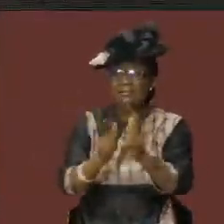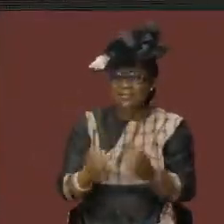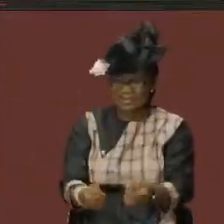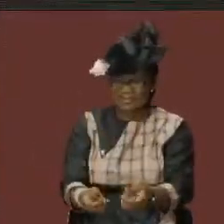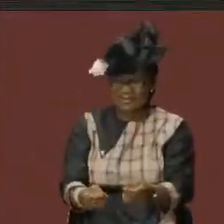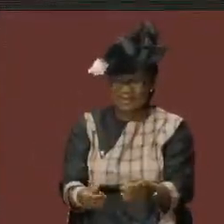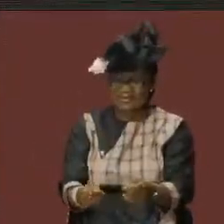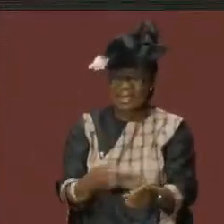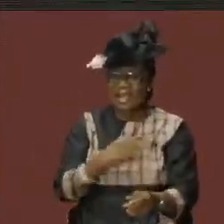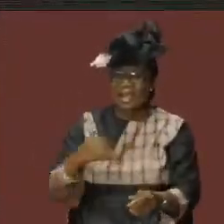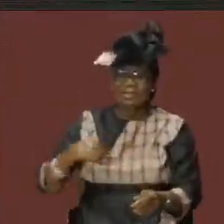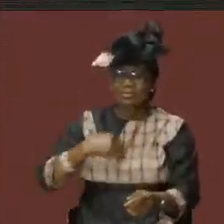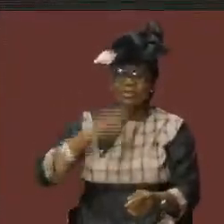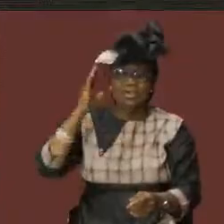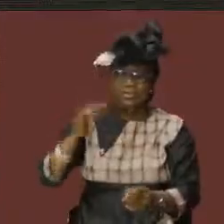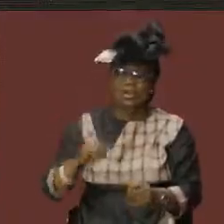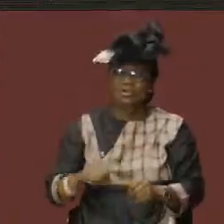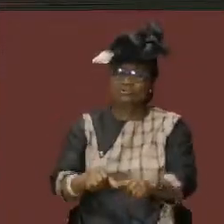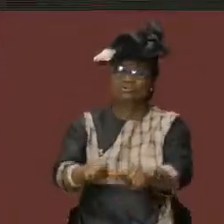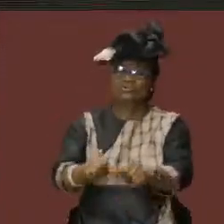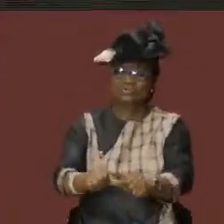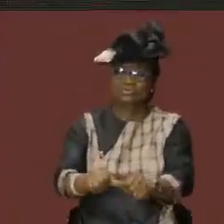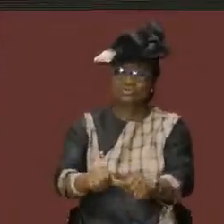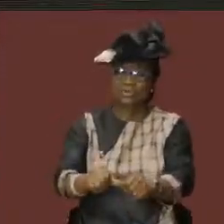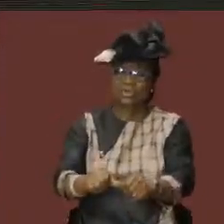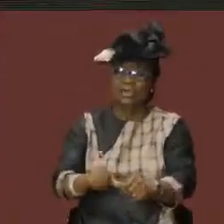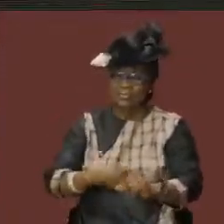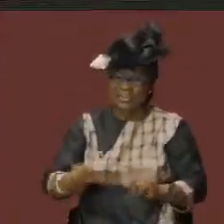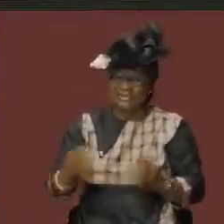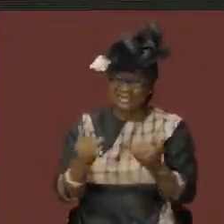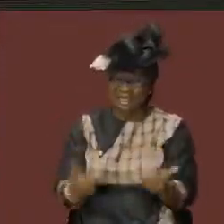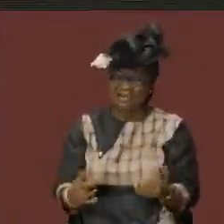meantime, let me pray for you.